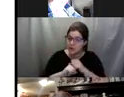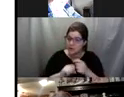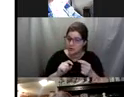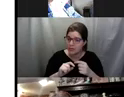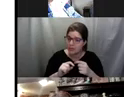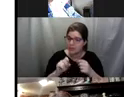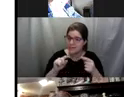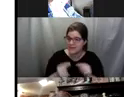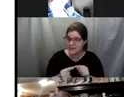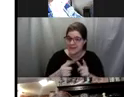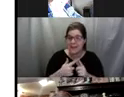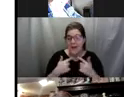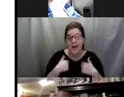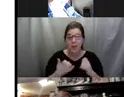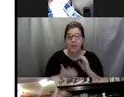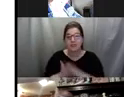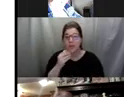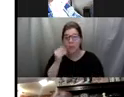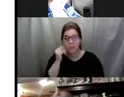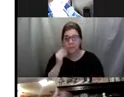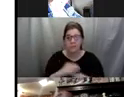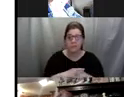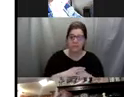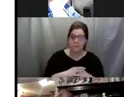home and look at my own, you know,